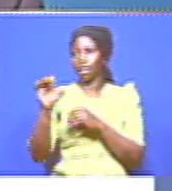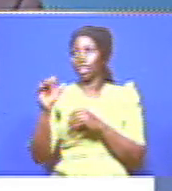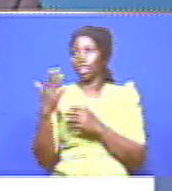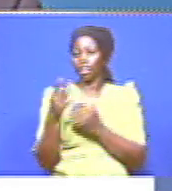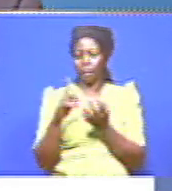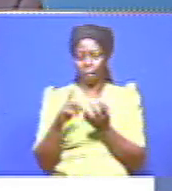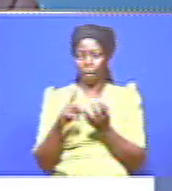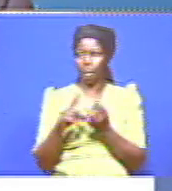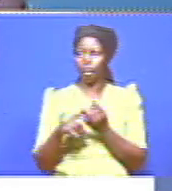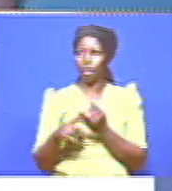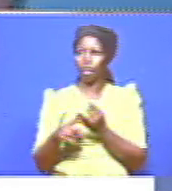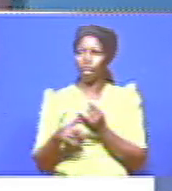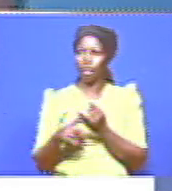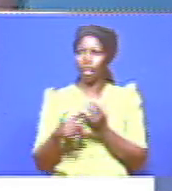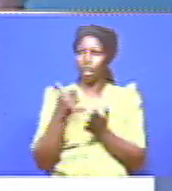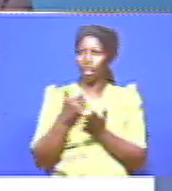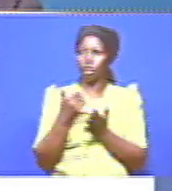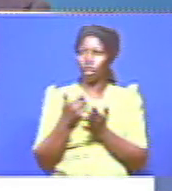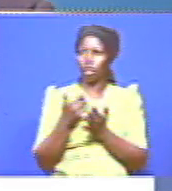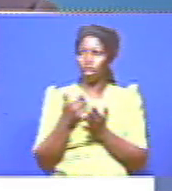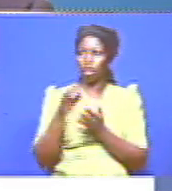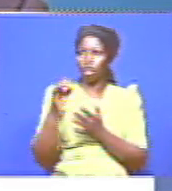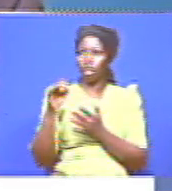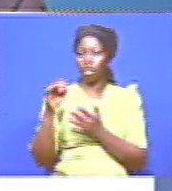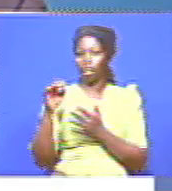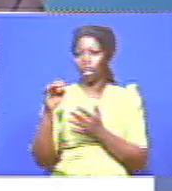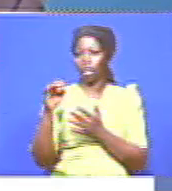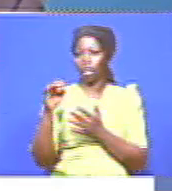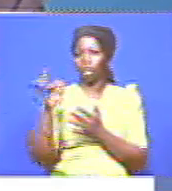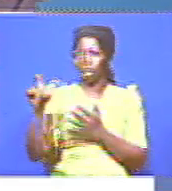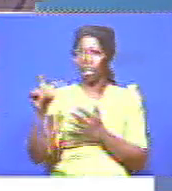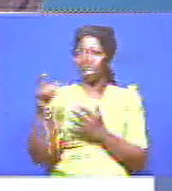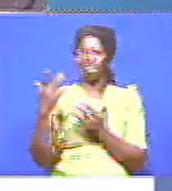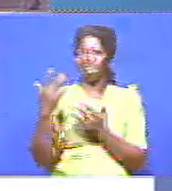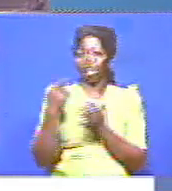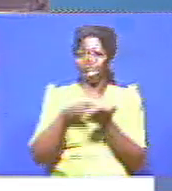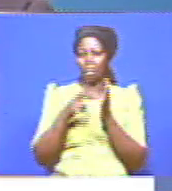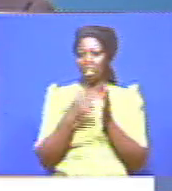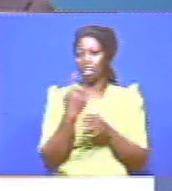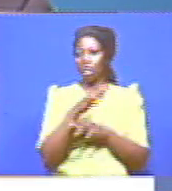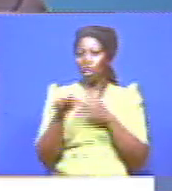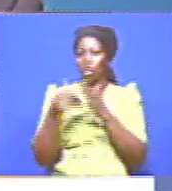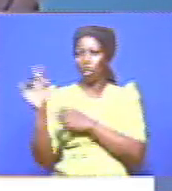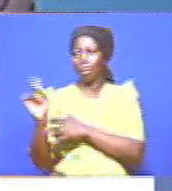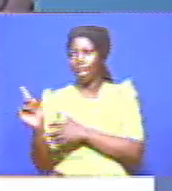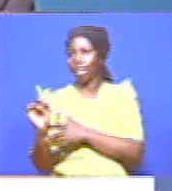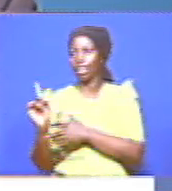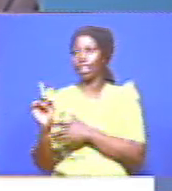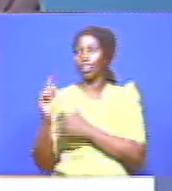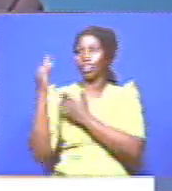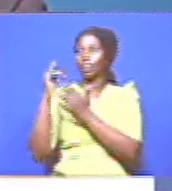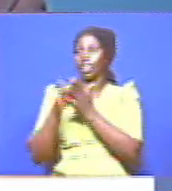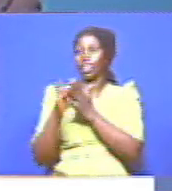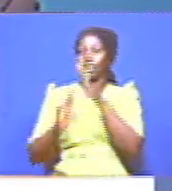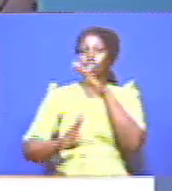secretariat. It includes the executives, and here the executives mean almost everybody. And the anticipation is senior government officers